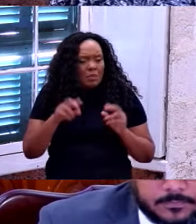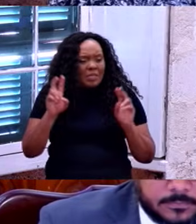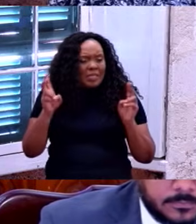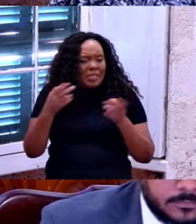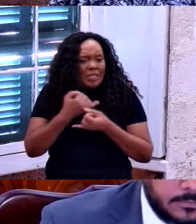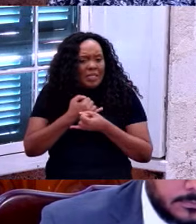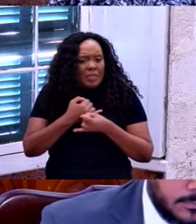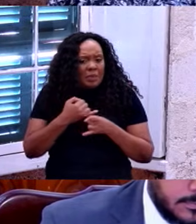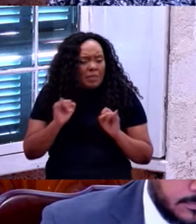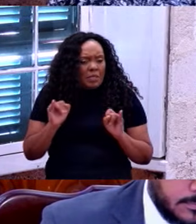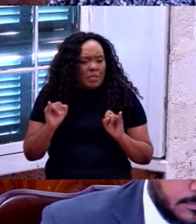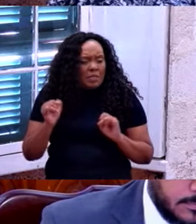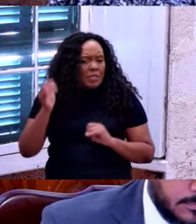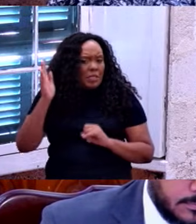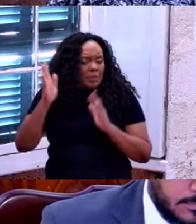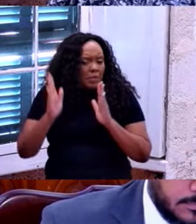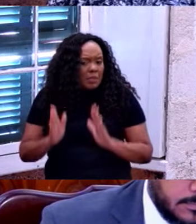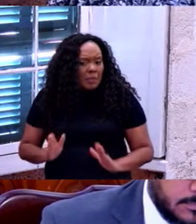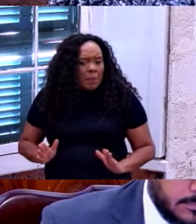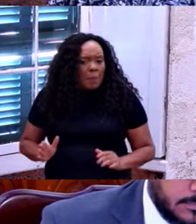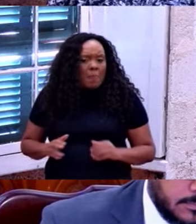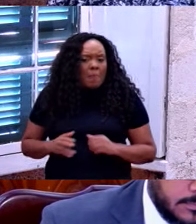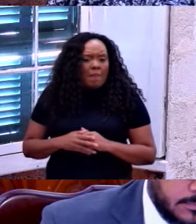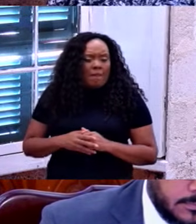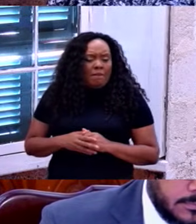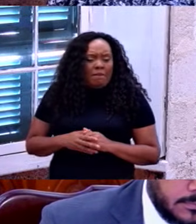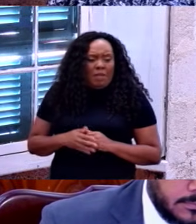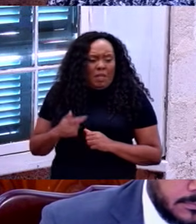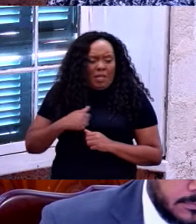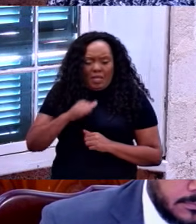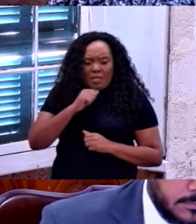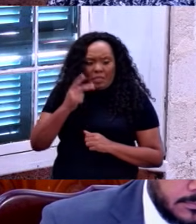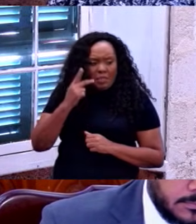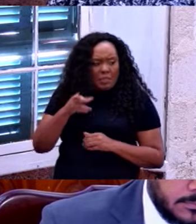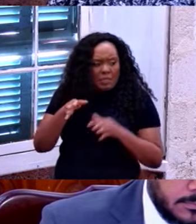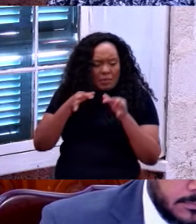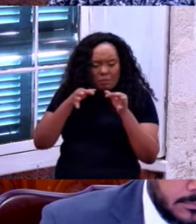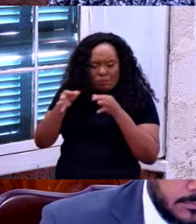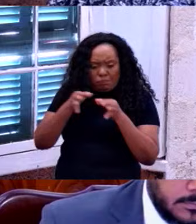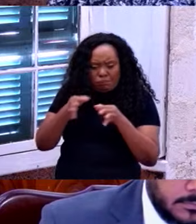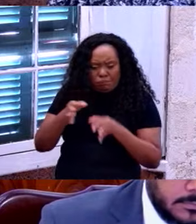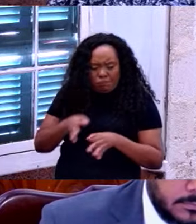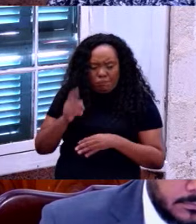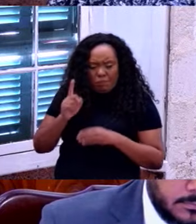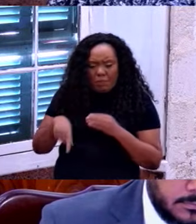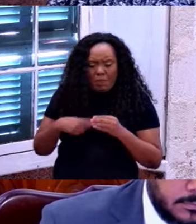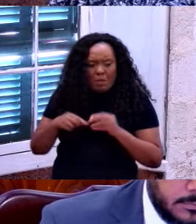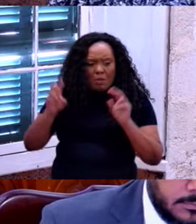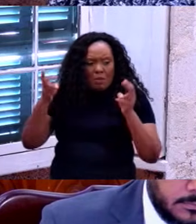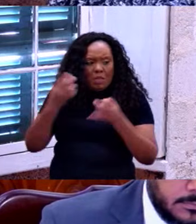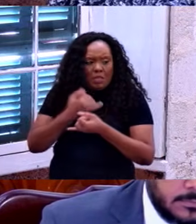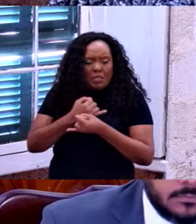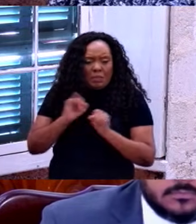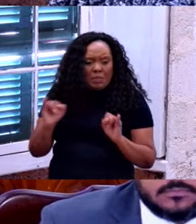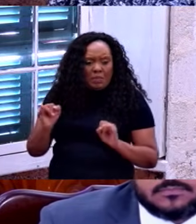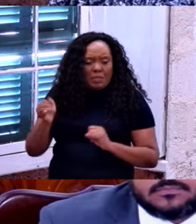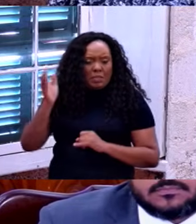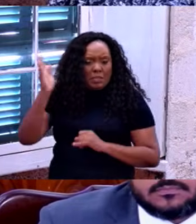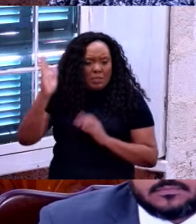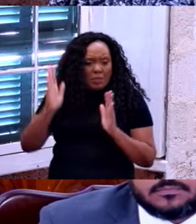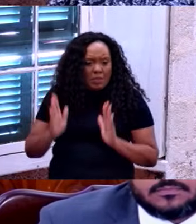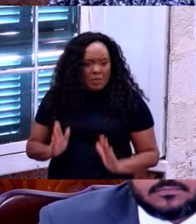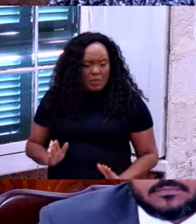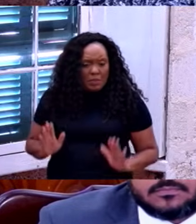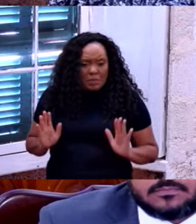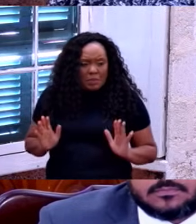So what does that really mean? Because it's not defined here from what I can see from my quick glance. Sir, I just became aware of the legislation this